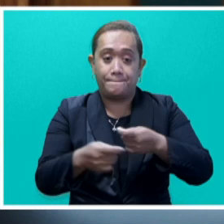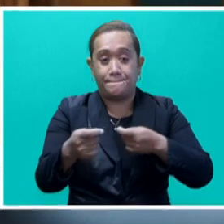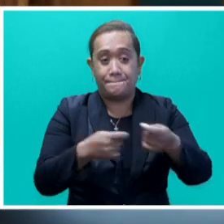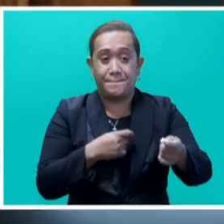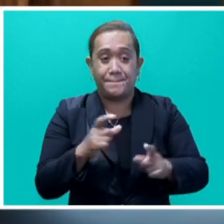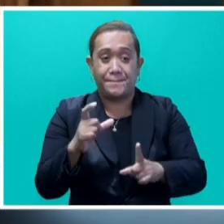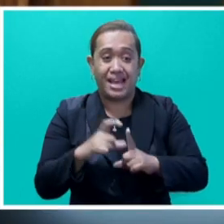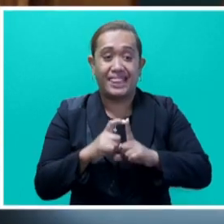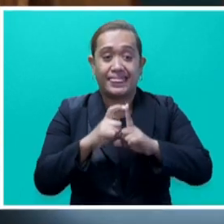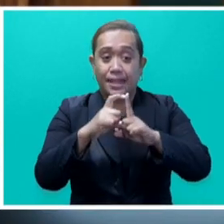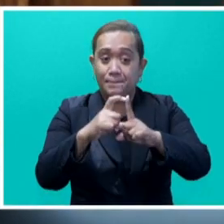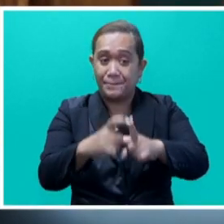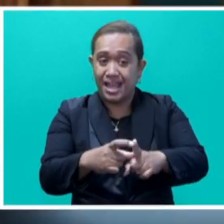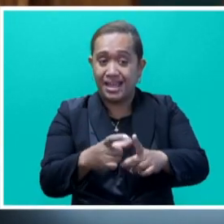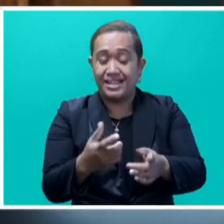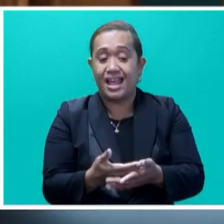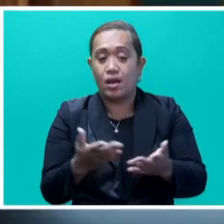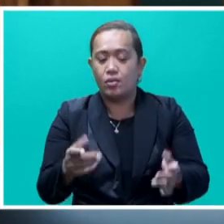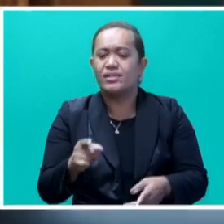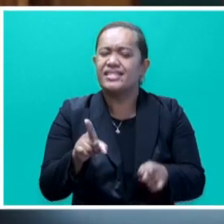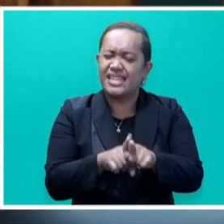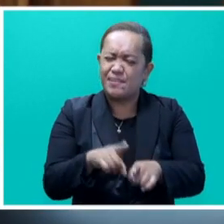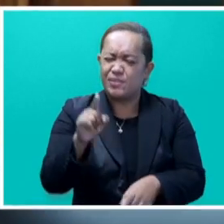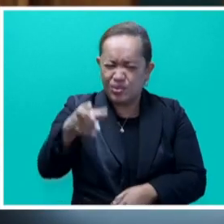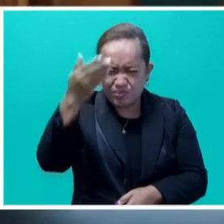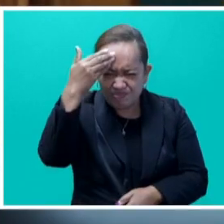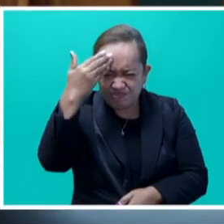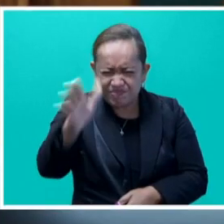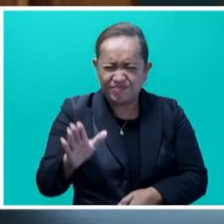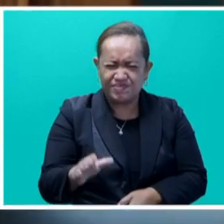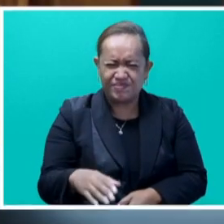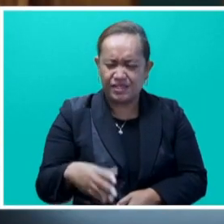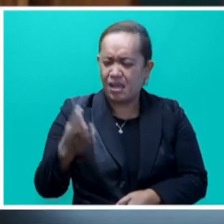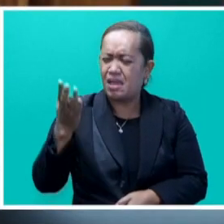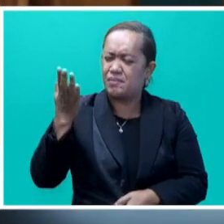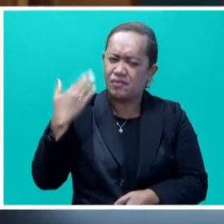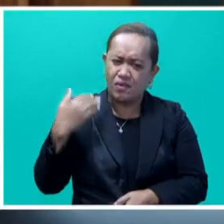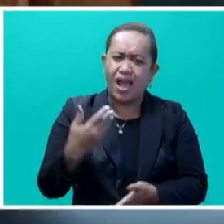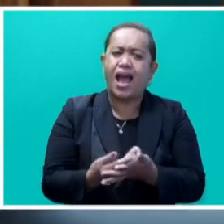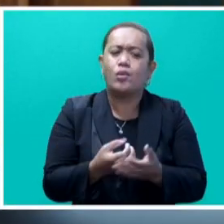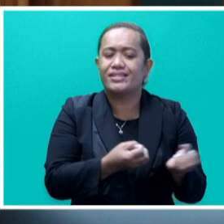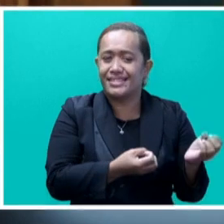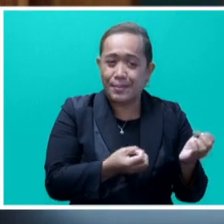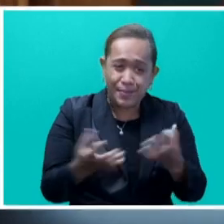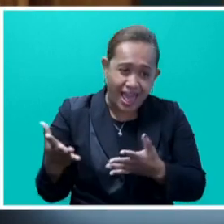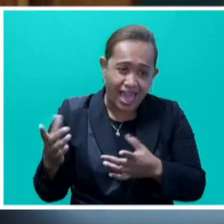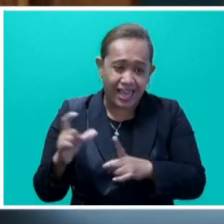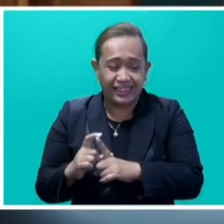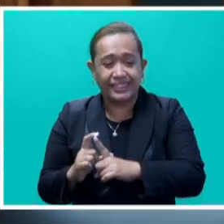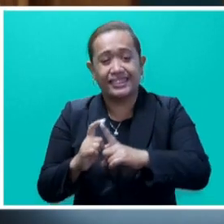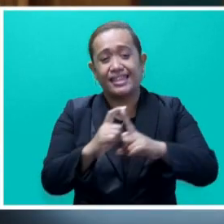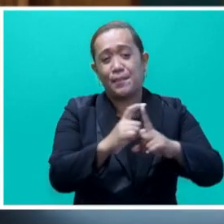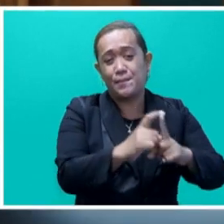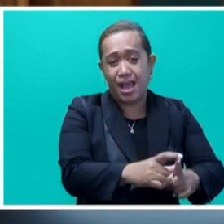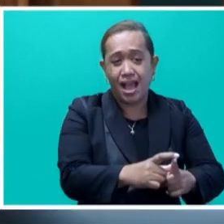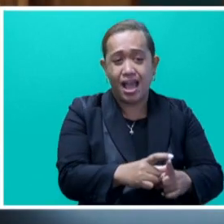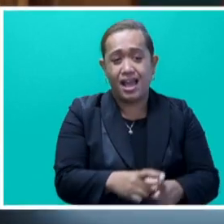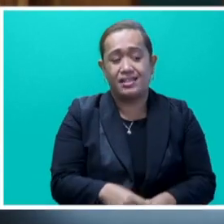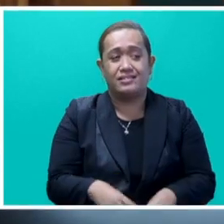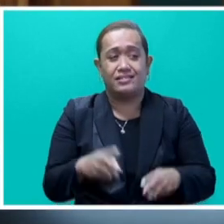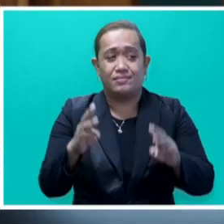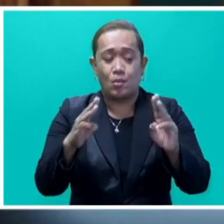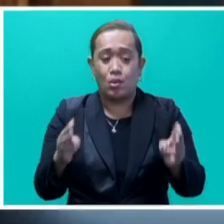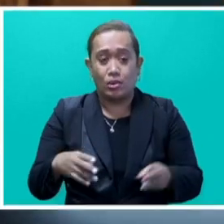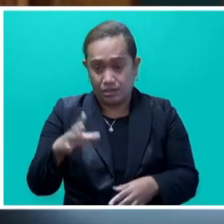Honorable Mbulunauda is again out of touch. He simply doesn't understand the supply and demand model. Just says, well, he's not in government. He